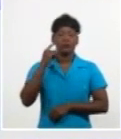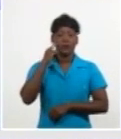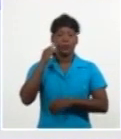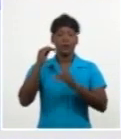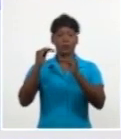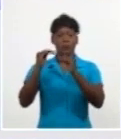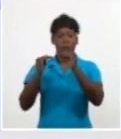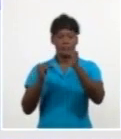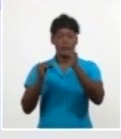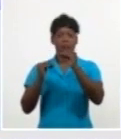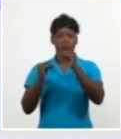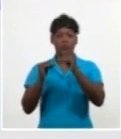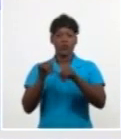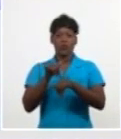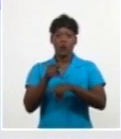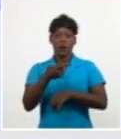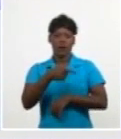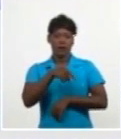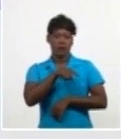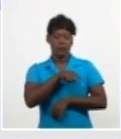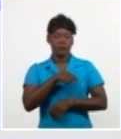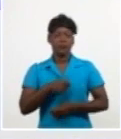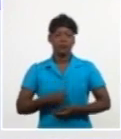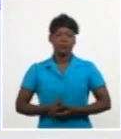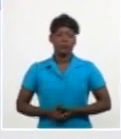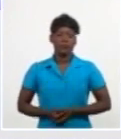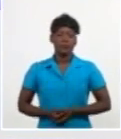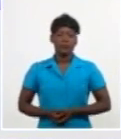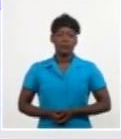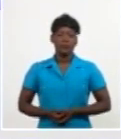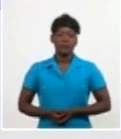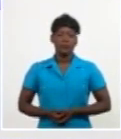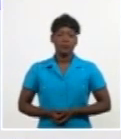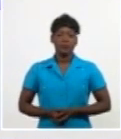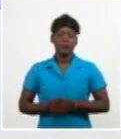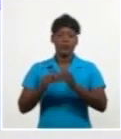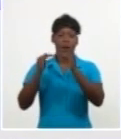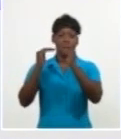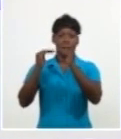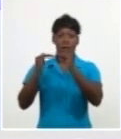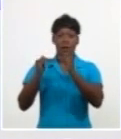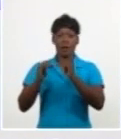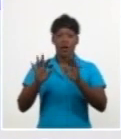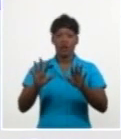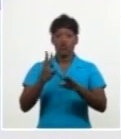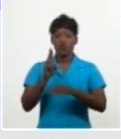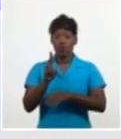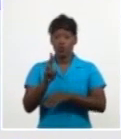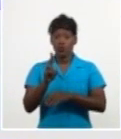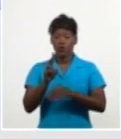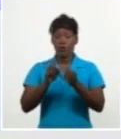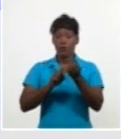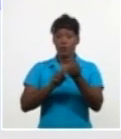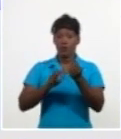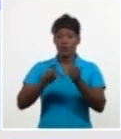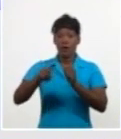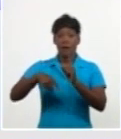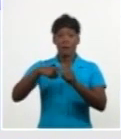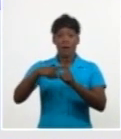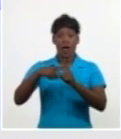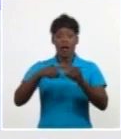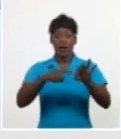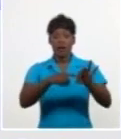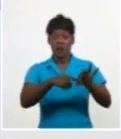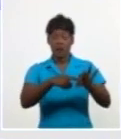It also is down from the day before. The remaining 12 provinces and the special municipality of the Isle of Youth have not